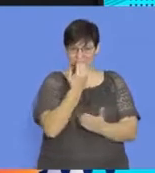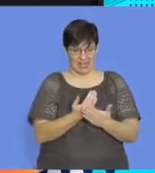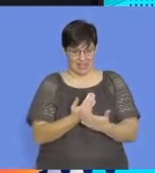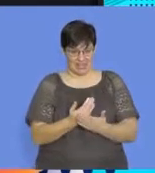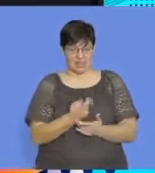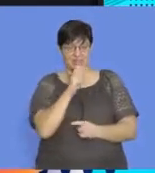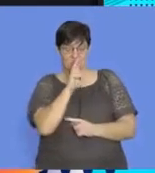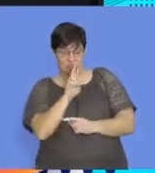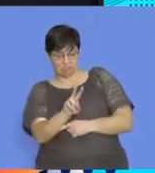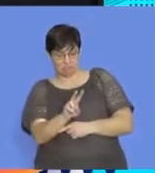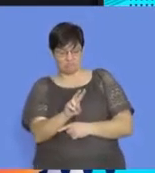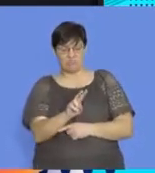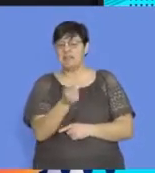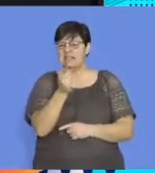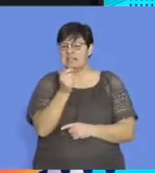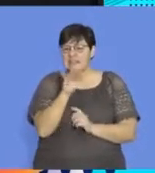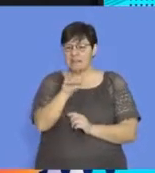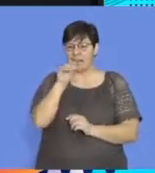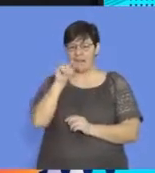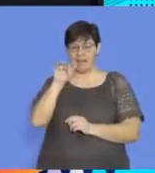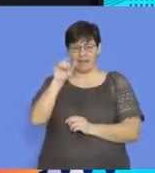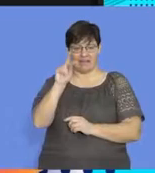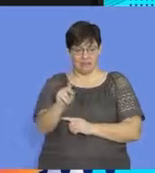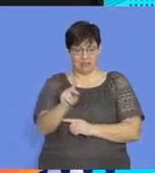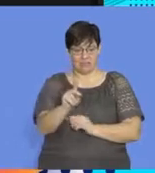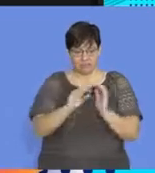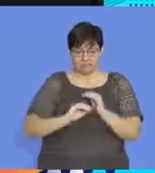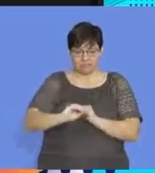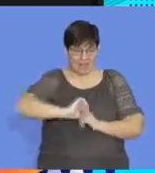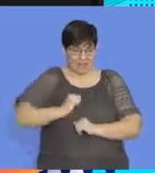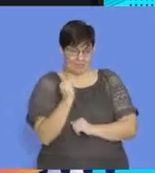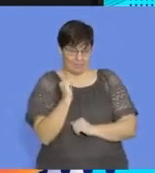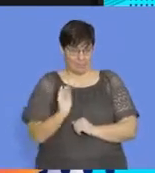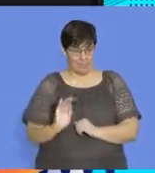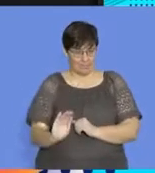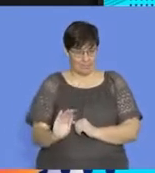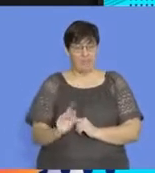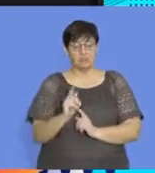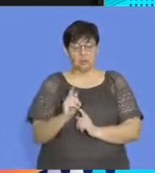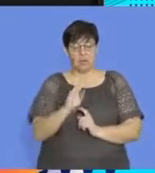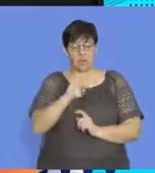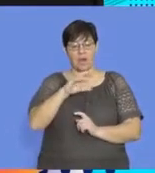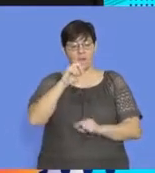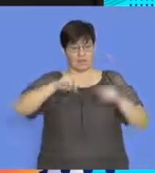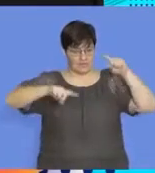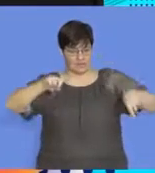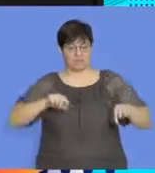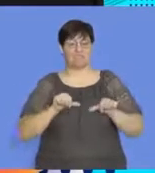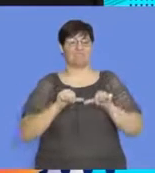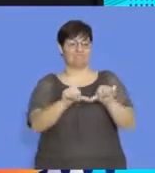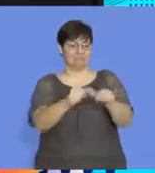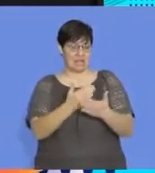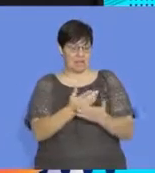seed banks, of actually storing seeds to make sure we keep this biodiversity, that if something